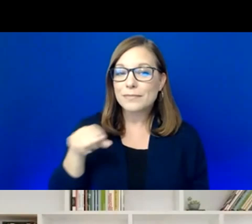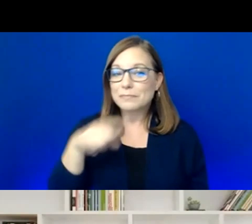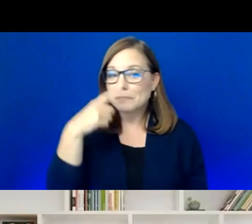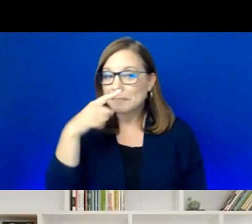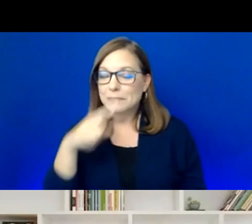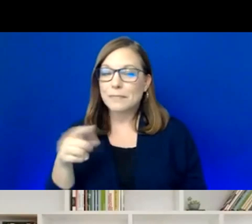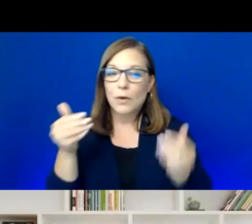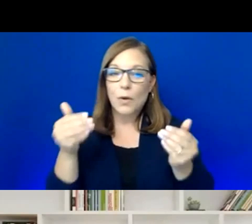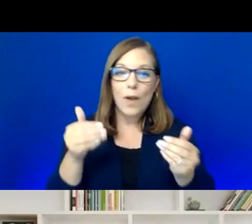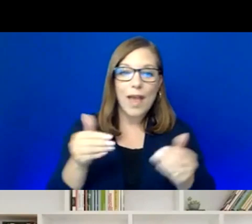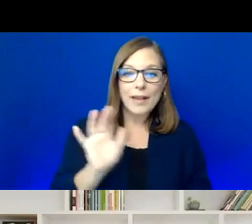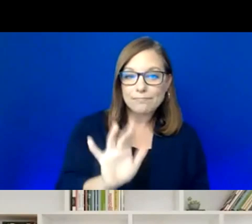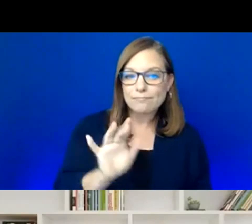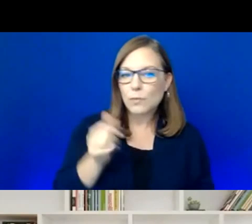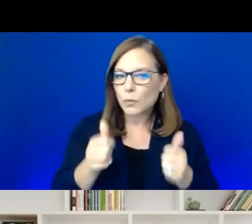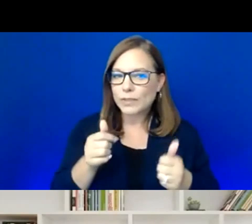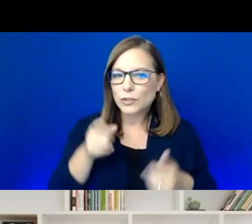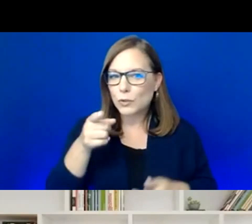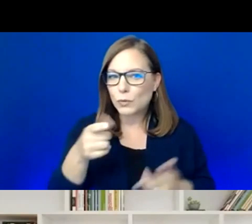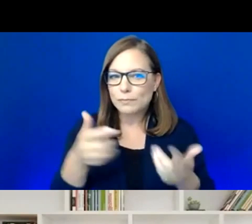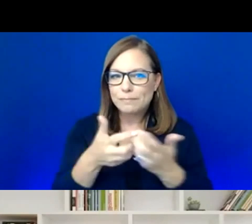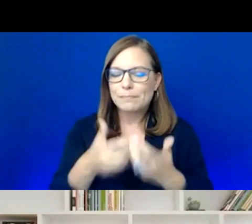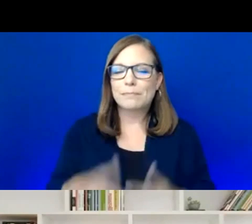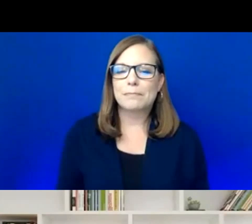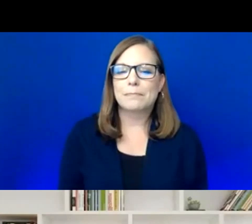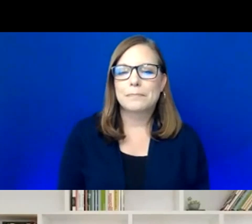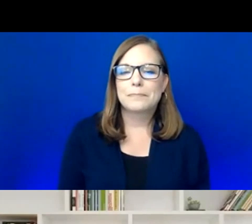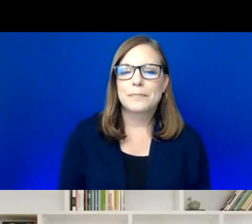you are, that'd be great. We want to see who's attending.